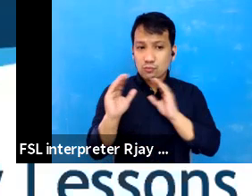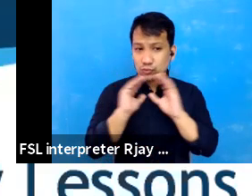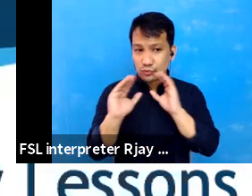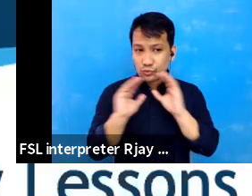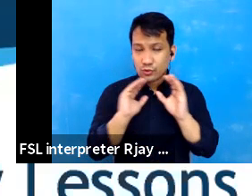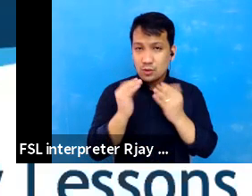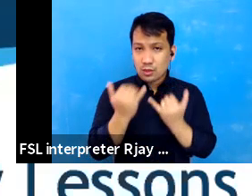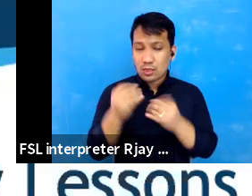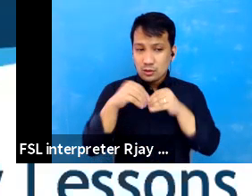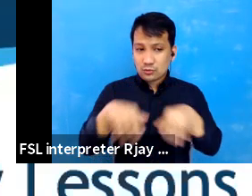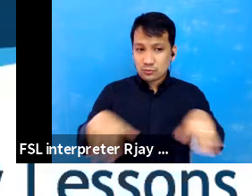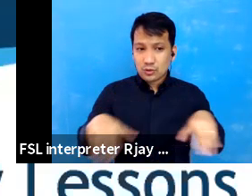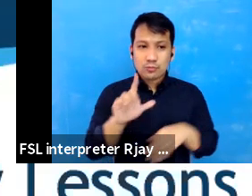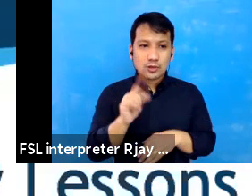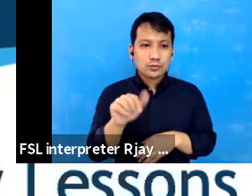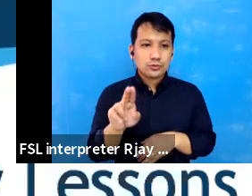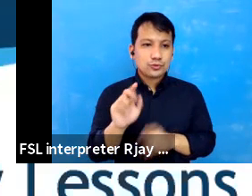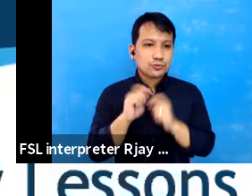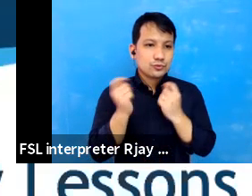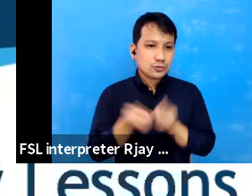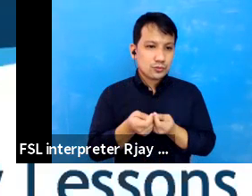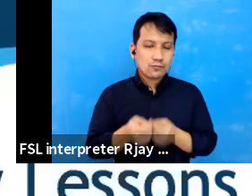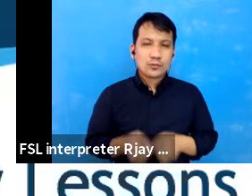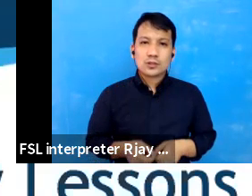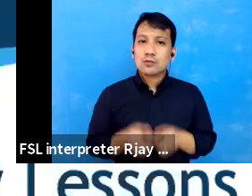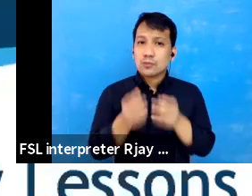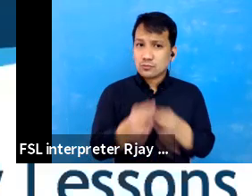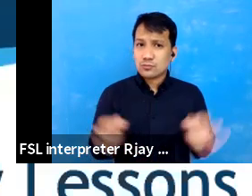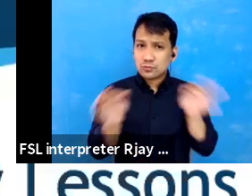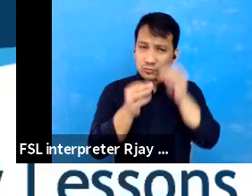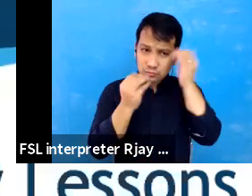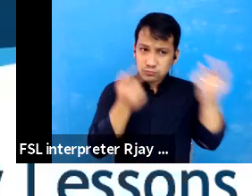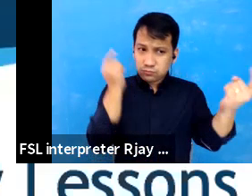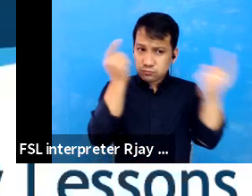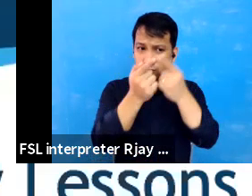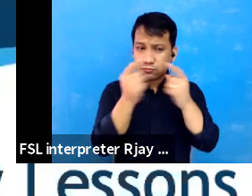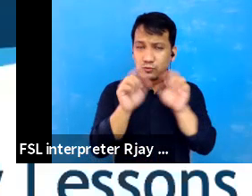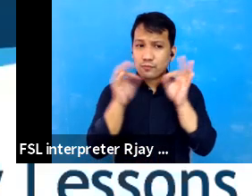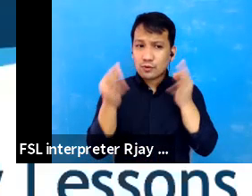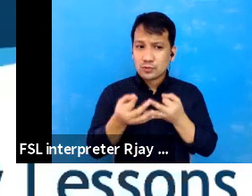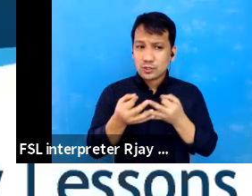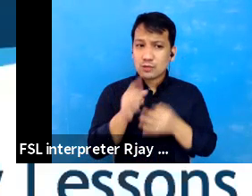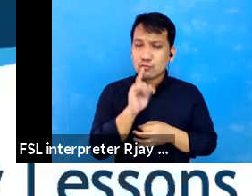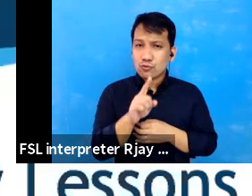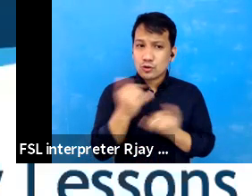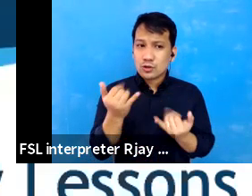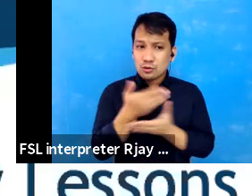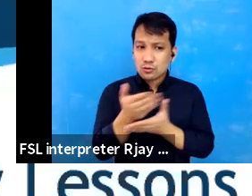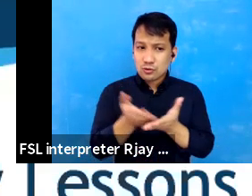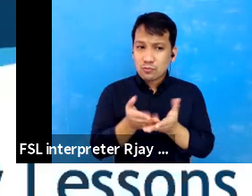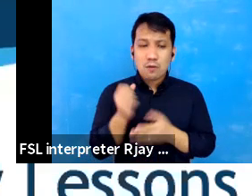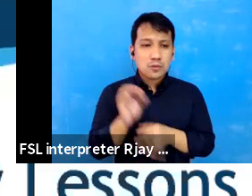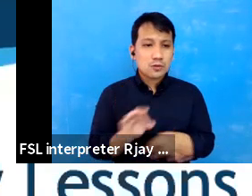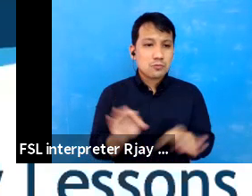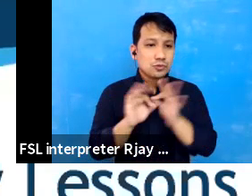communicated down to the LGU teams and more importantly, to the target families to make sure that these are understood